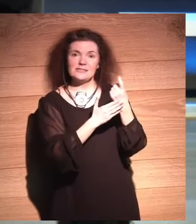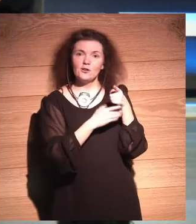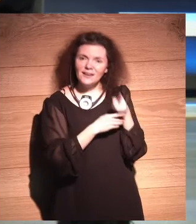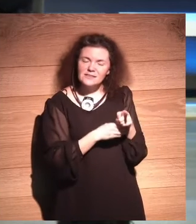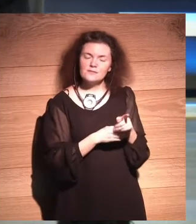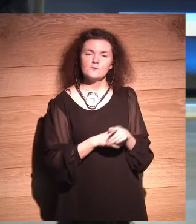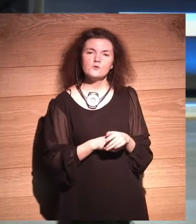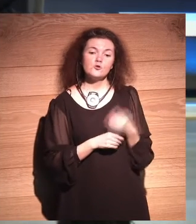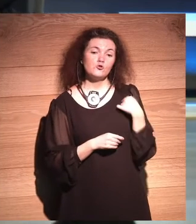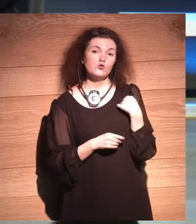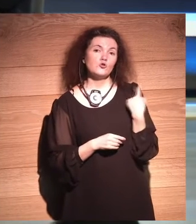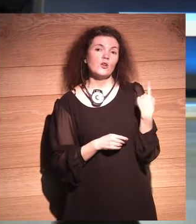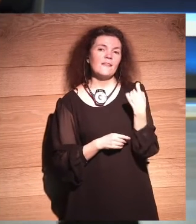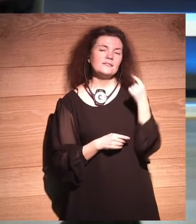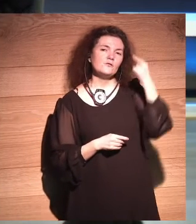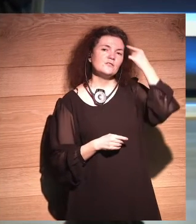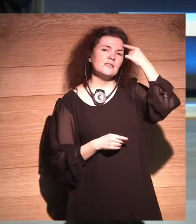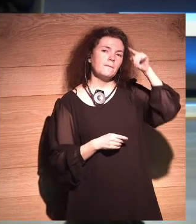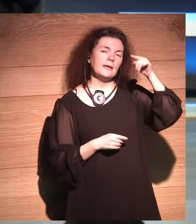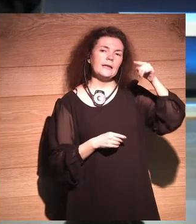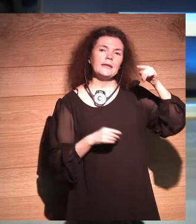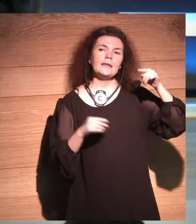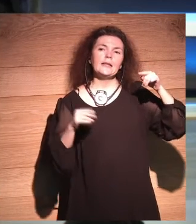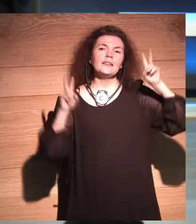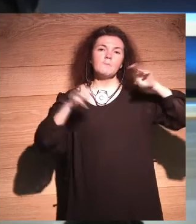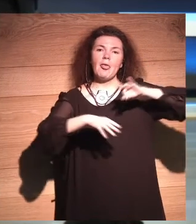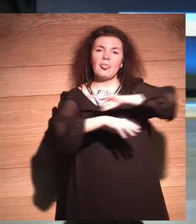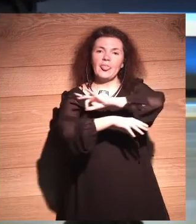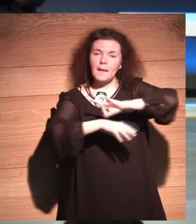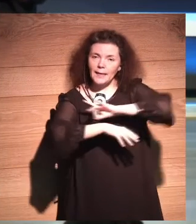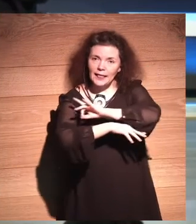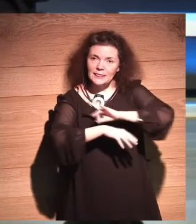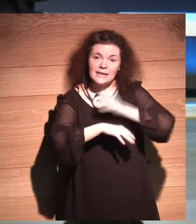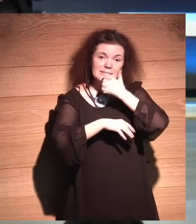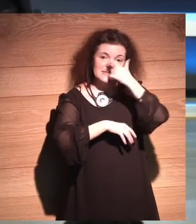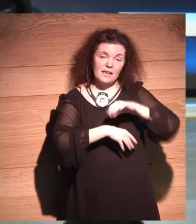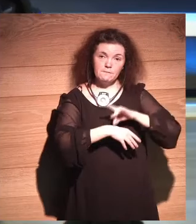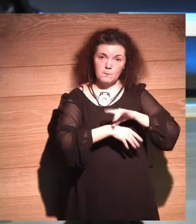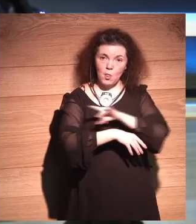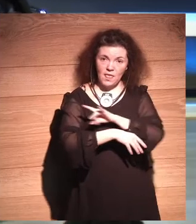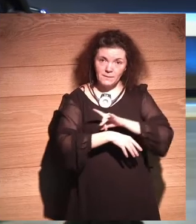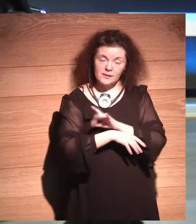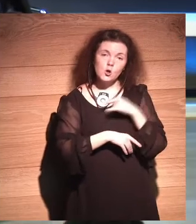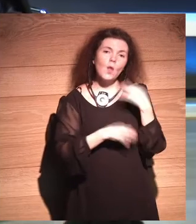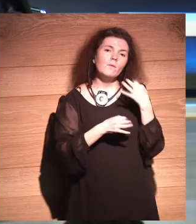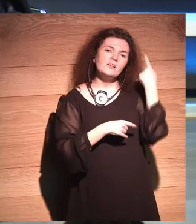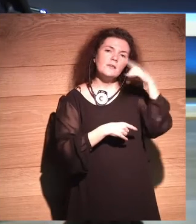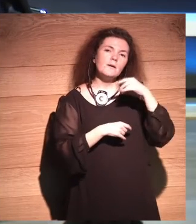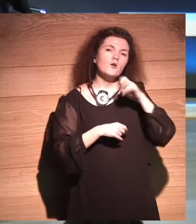about diabetes if I suffer from this disease, or I need to know something about bridge building if I'm an engineer, or I need to know something